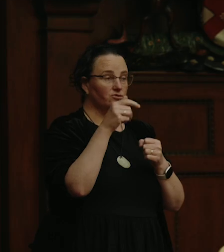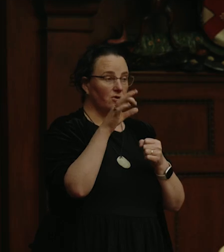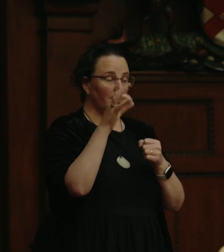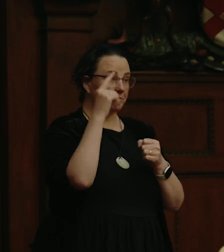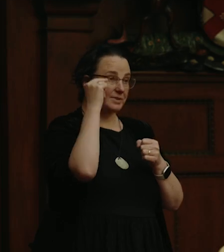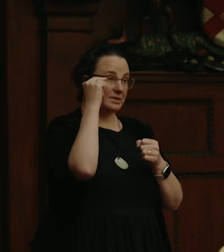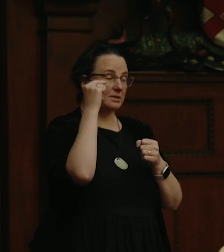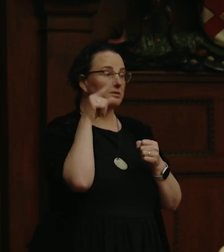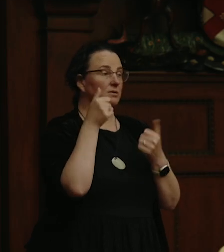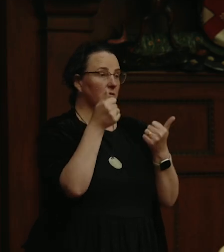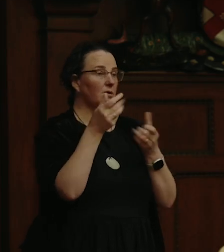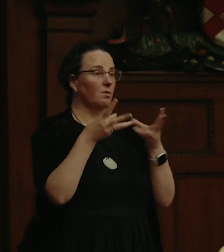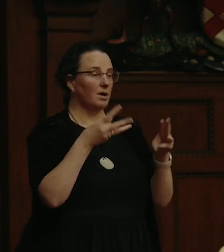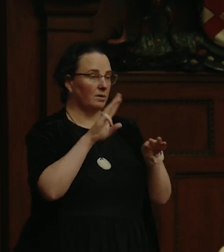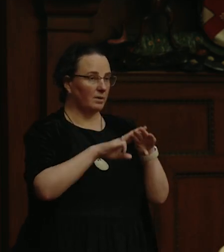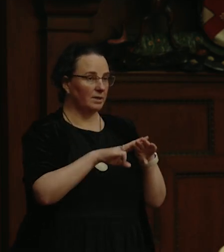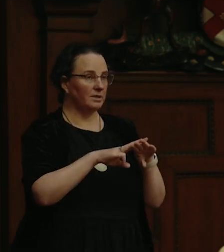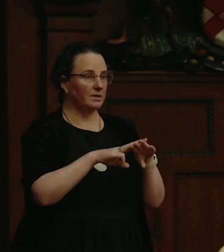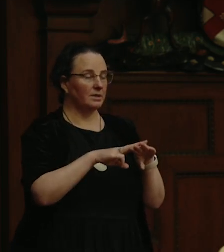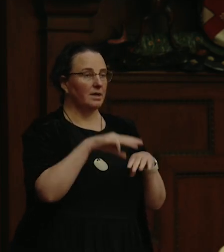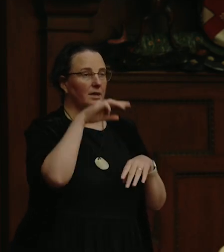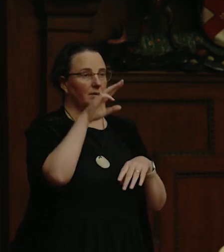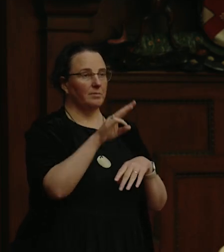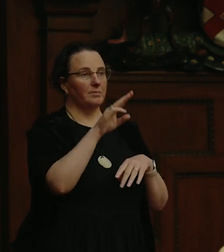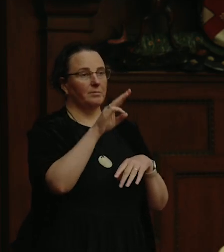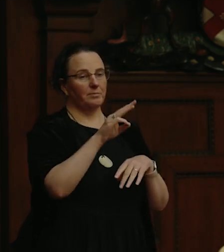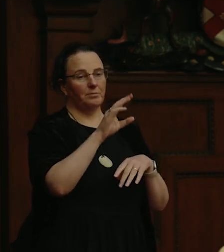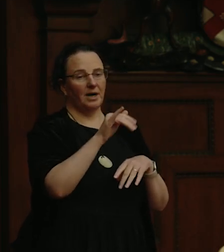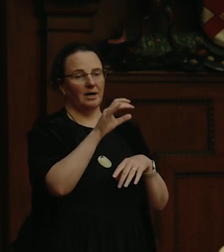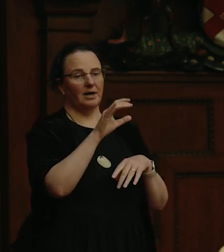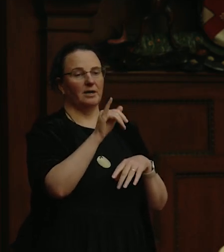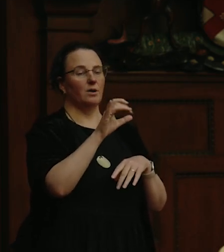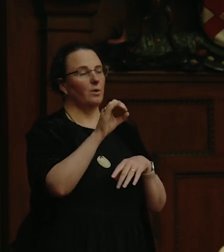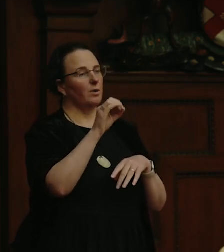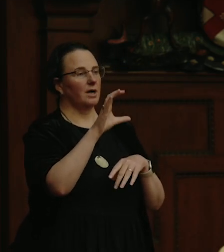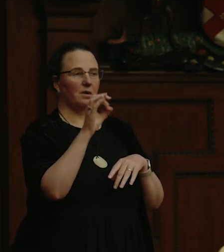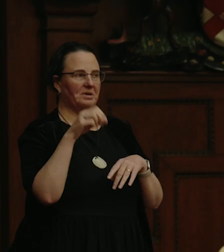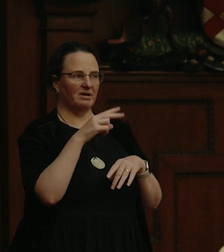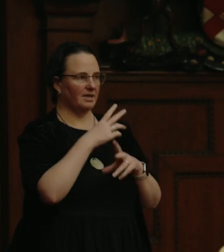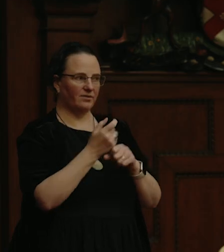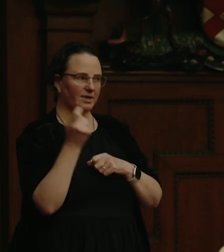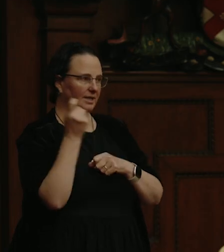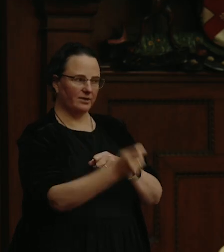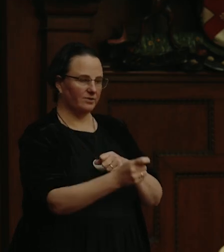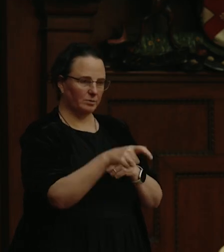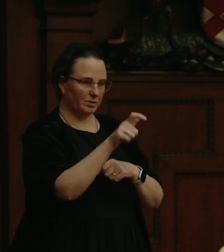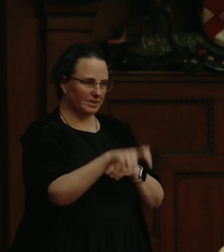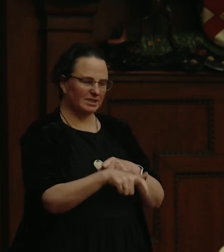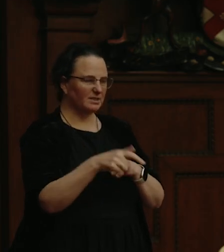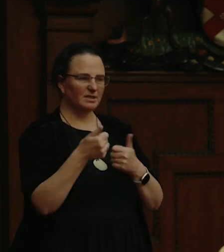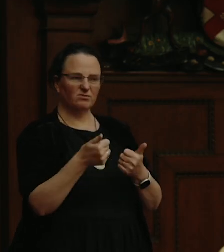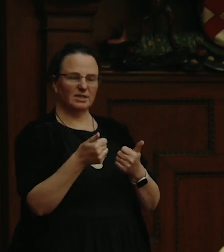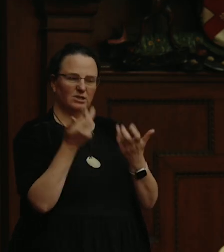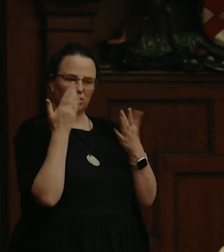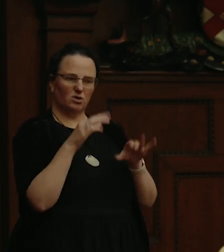with healing. Pilocarpine I've never prescribed for an eye patient. I think the jury, hasn't really been